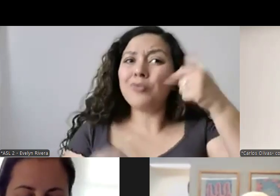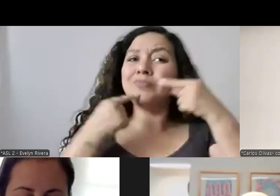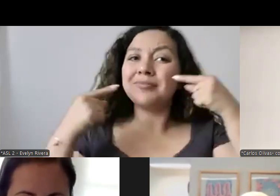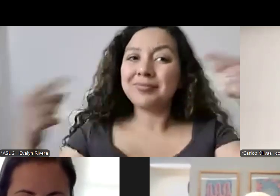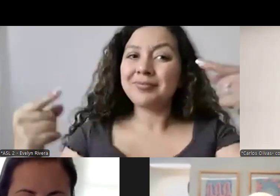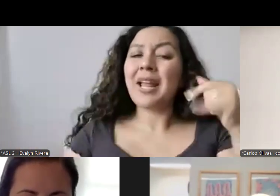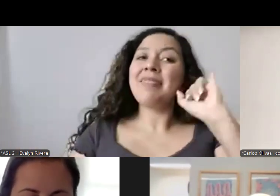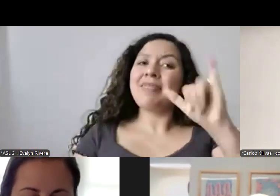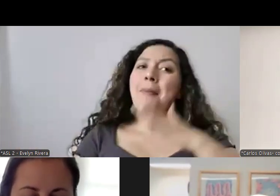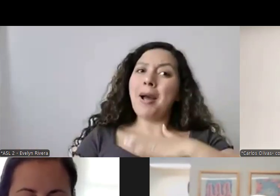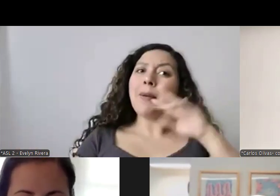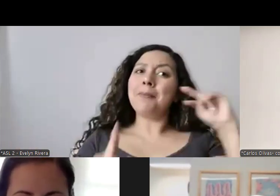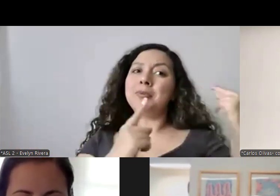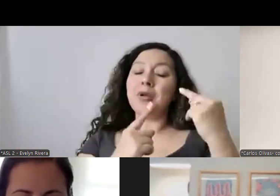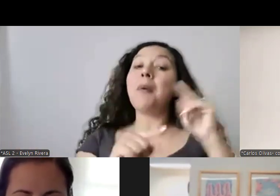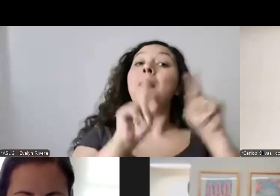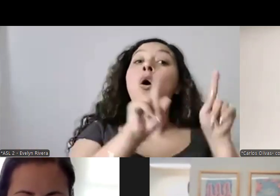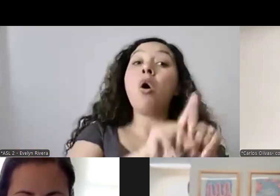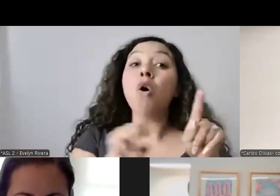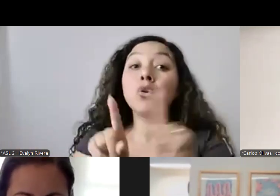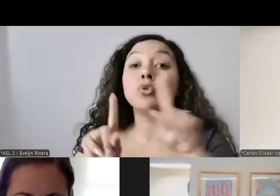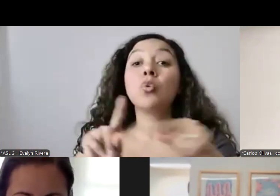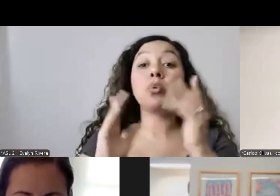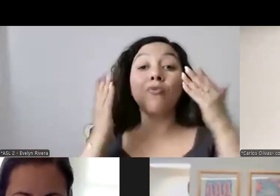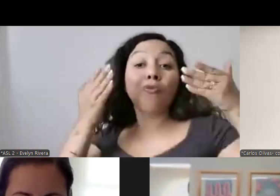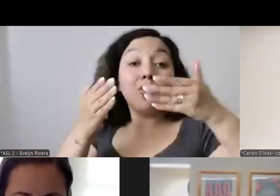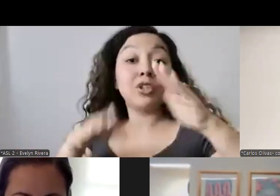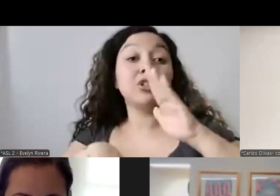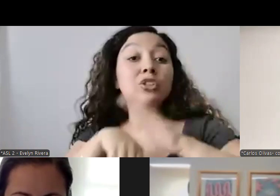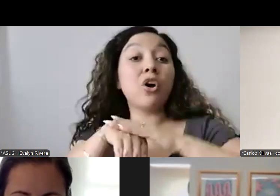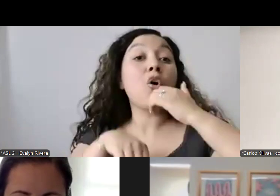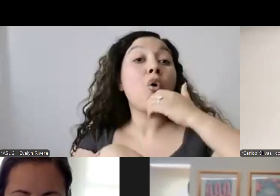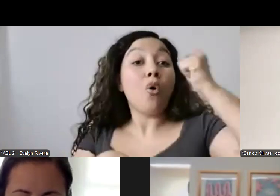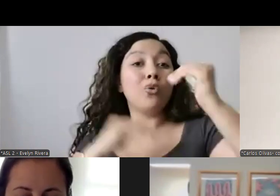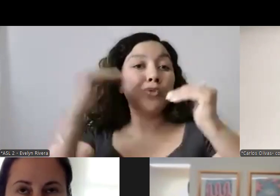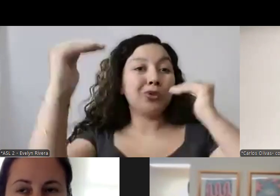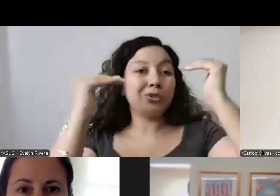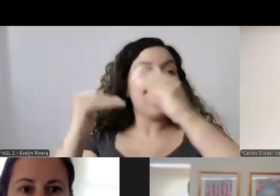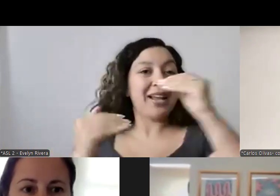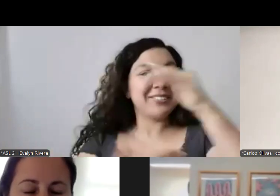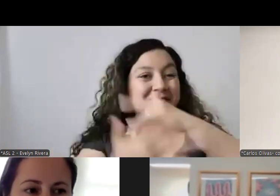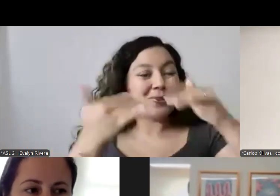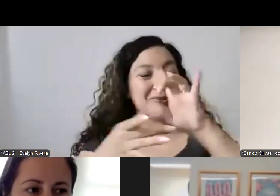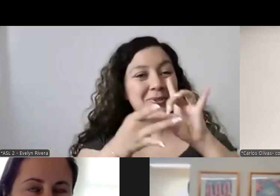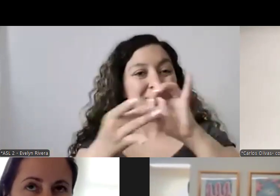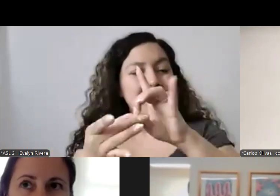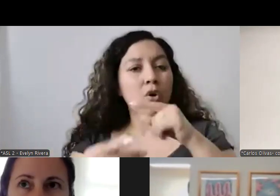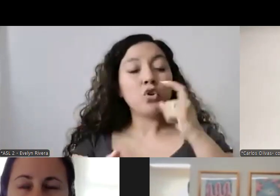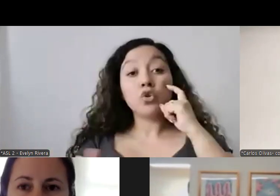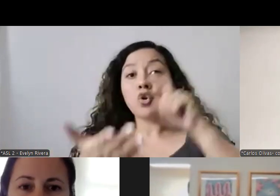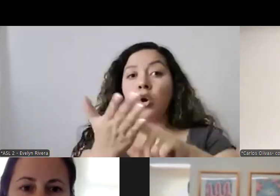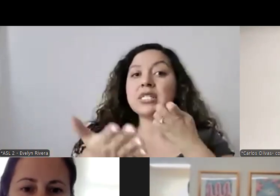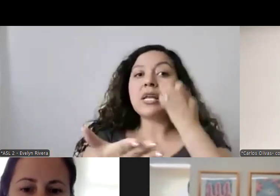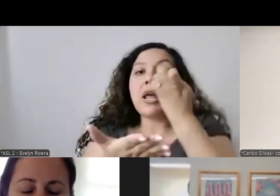that perspective. But when we narrow in on older adults or just social connection in general, when you look at the evidence